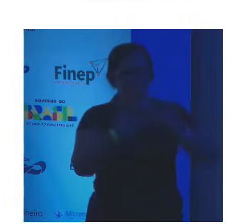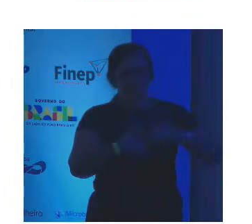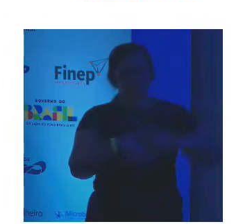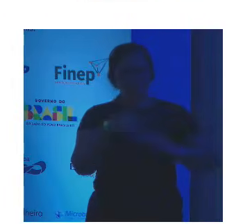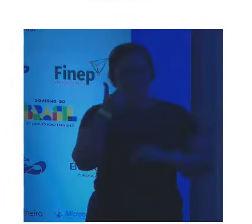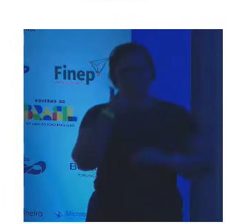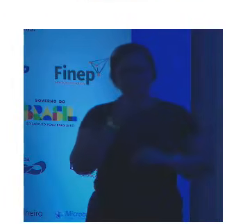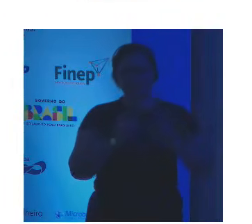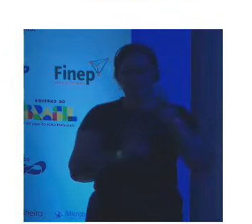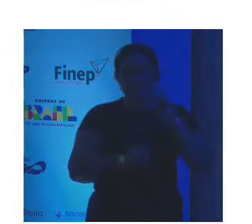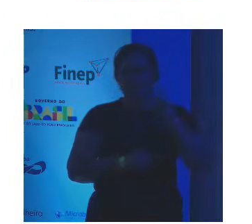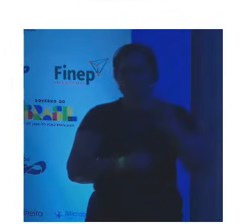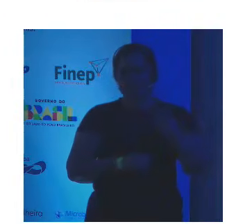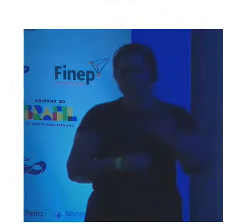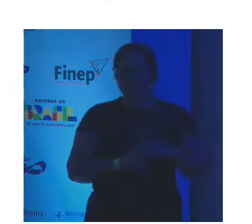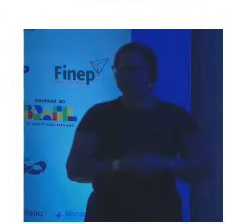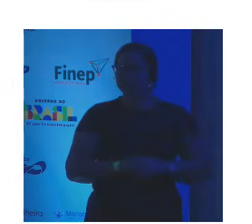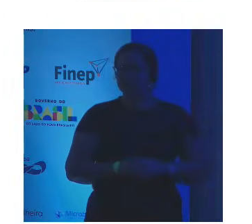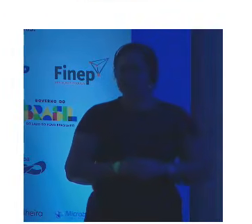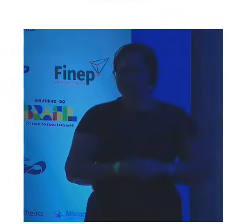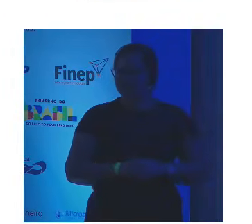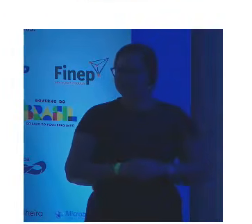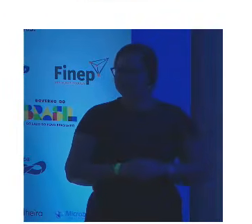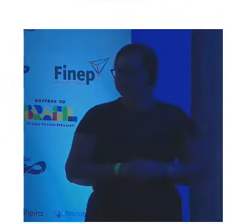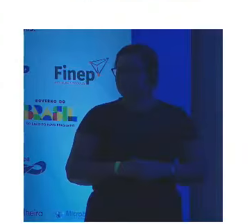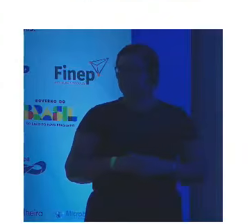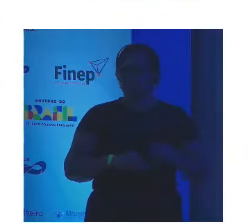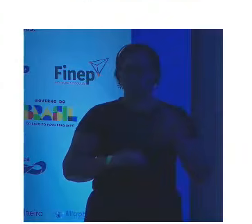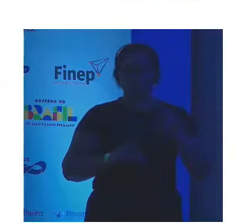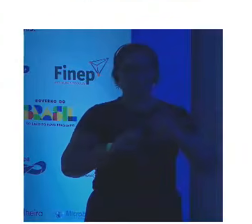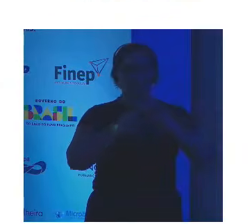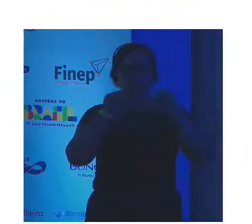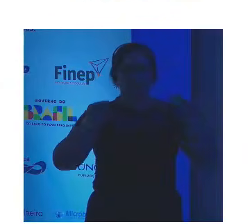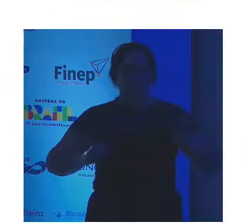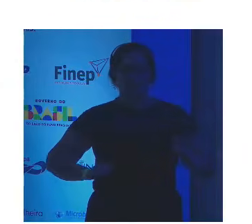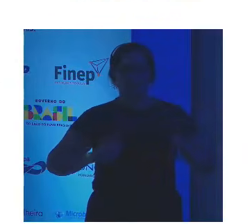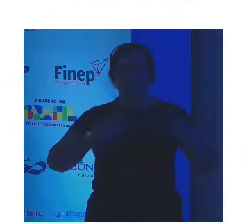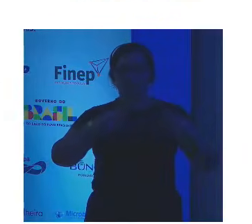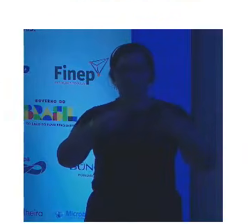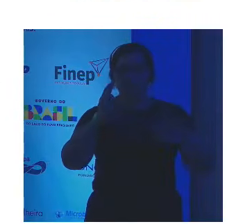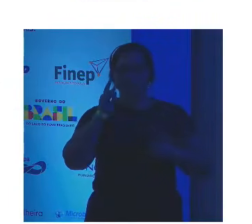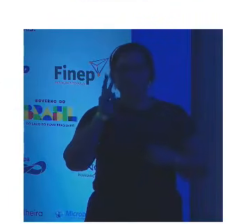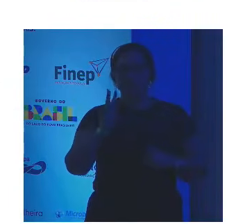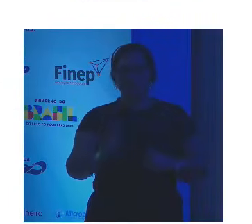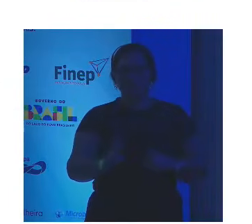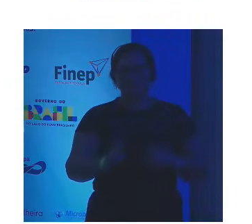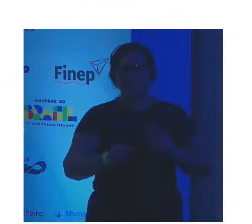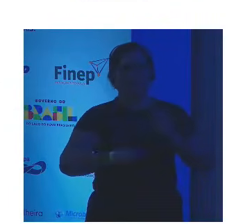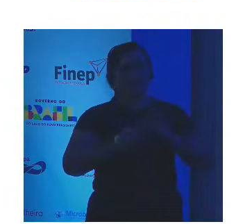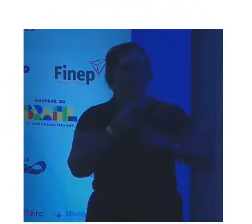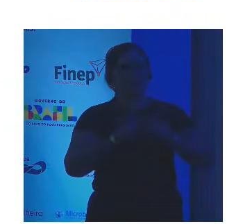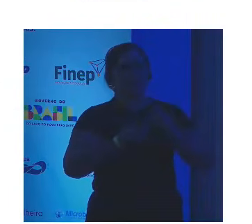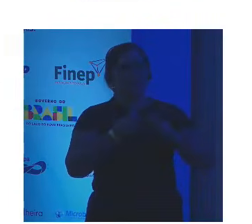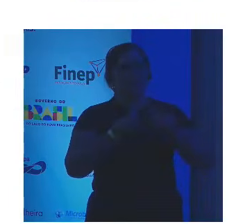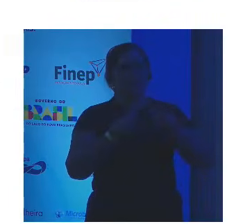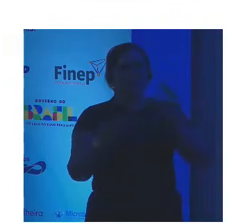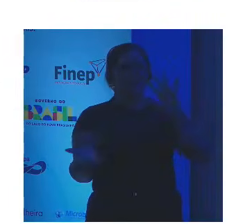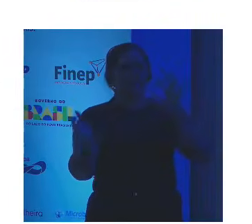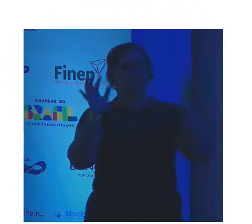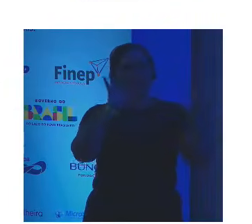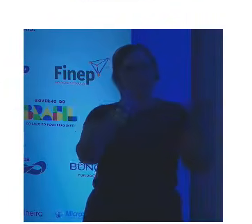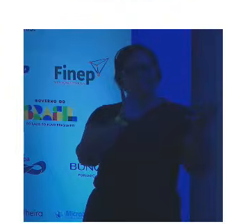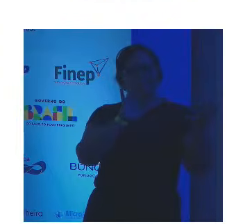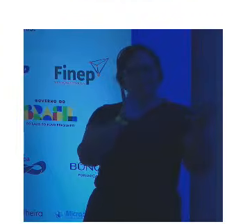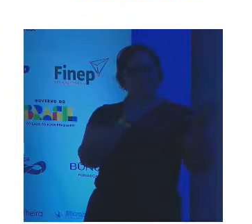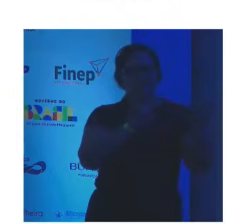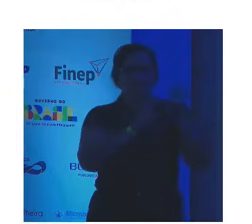can see with this system the influence year by year of the climate change on the ice. And then you can continue your travel